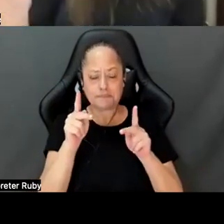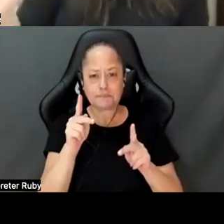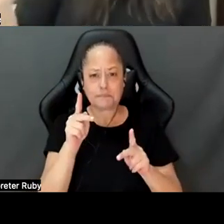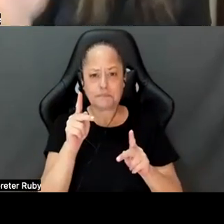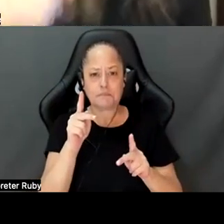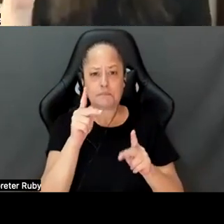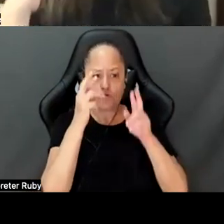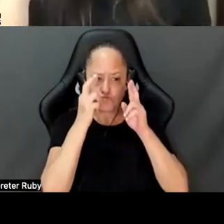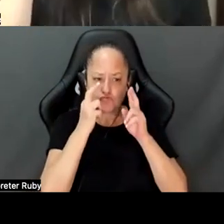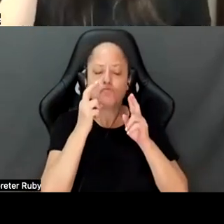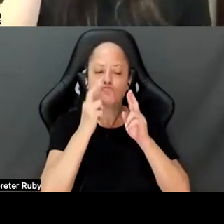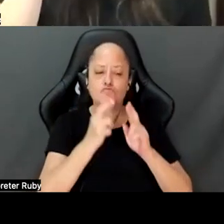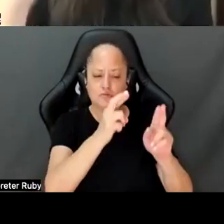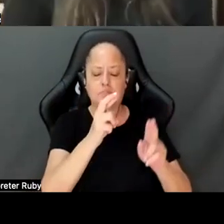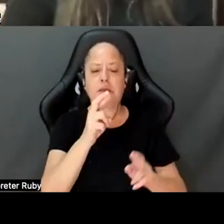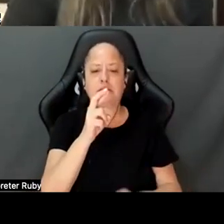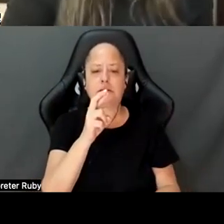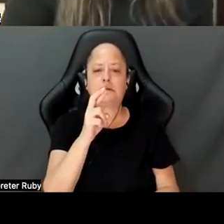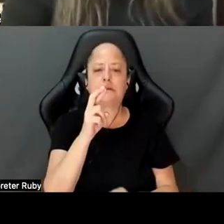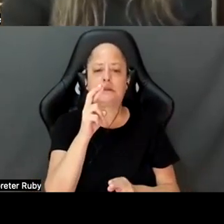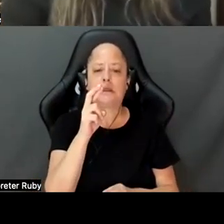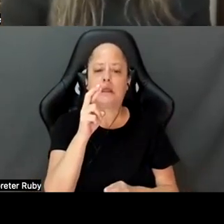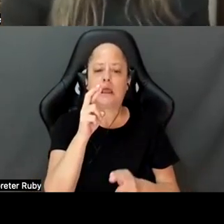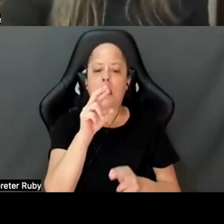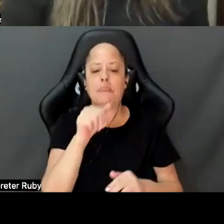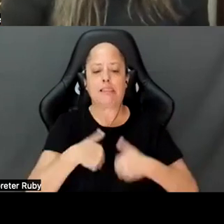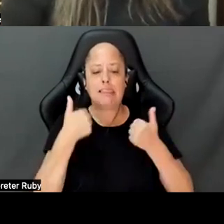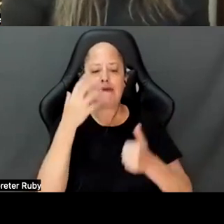while respecting the lived experience of others more marginalized than myself.